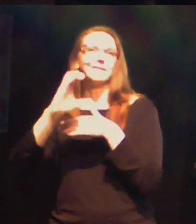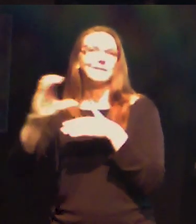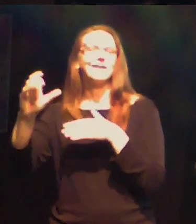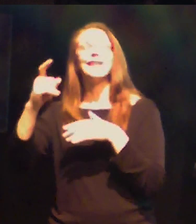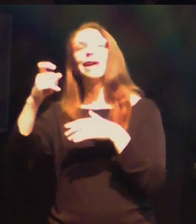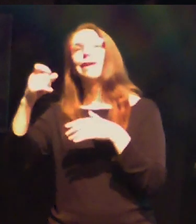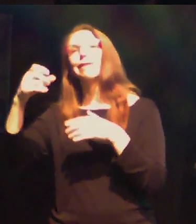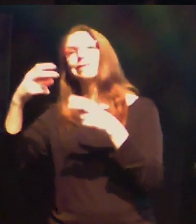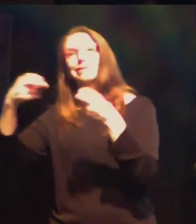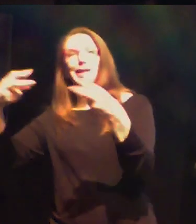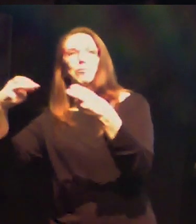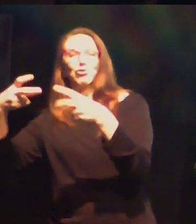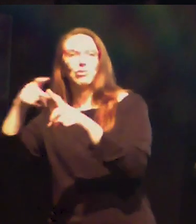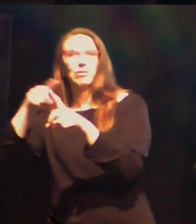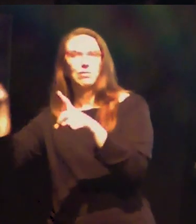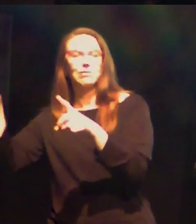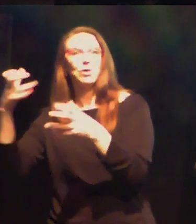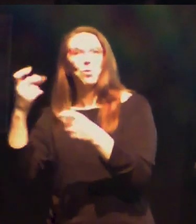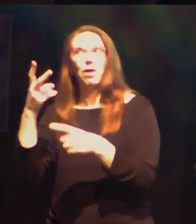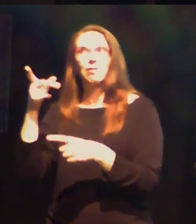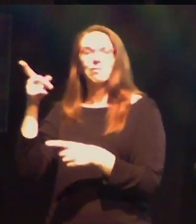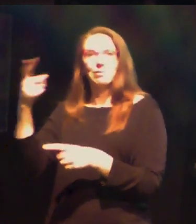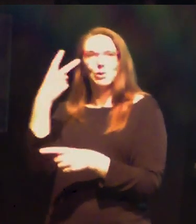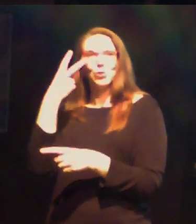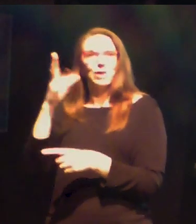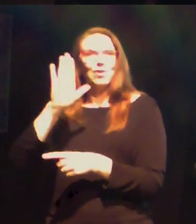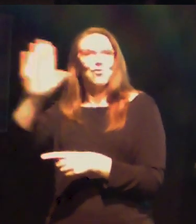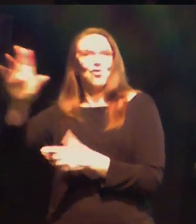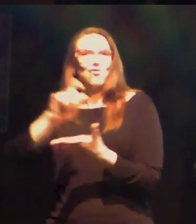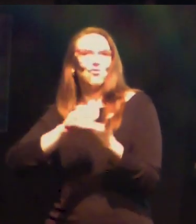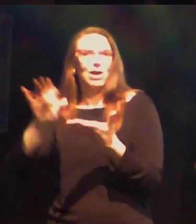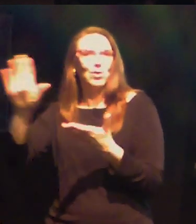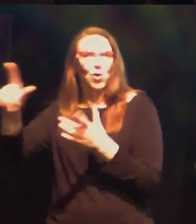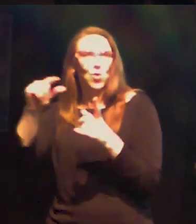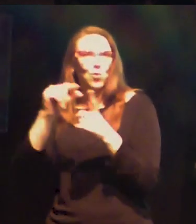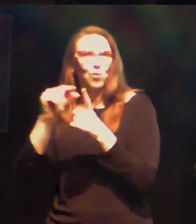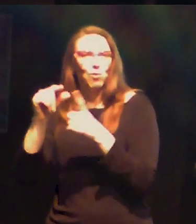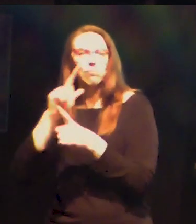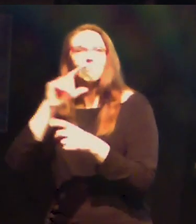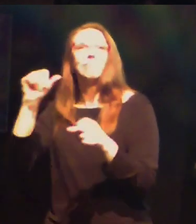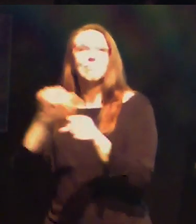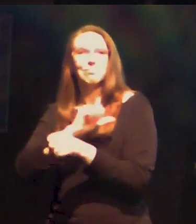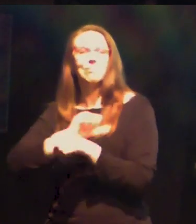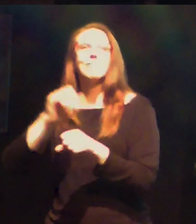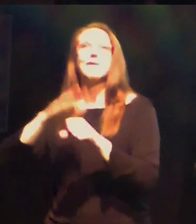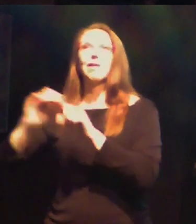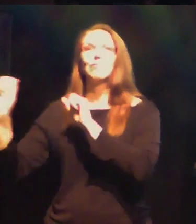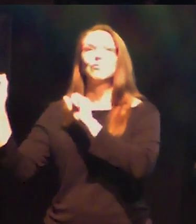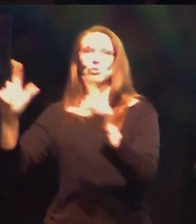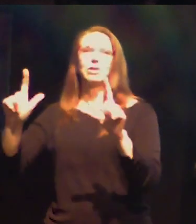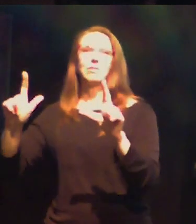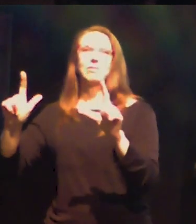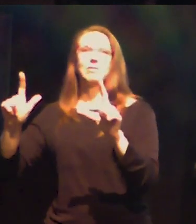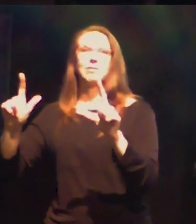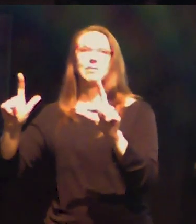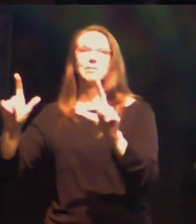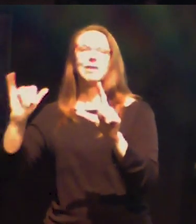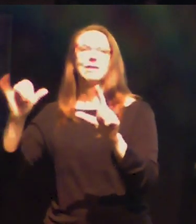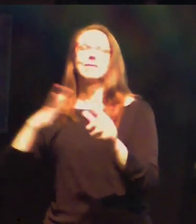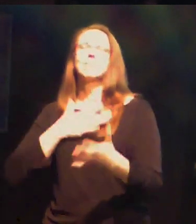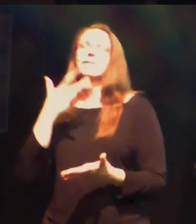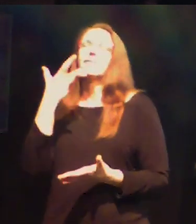see. And so we wanted Michelle to be able to see her writing, her words were literally on the screen. And that's